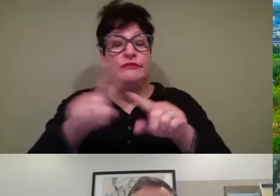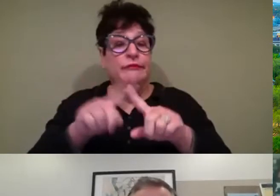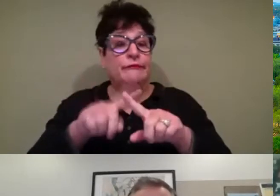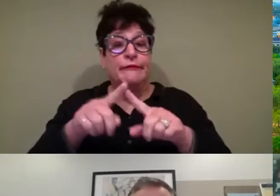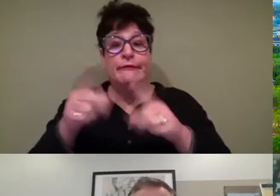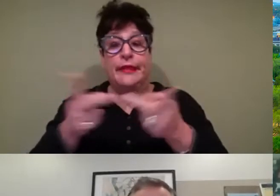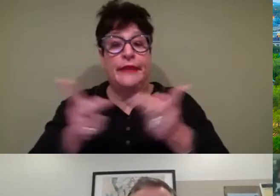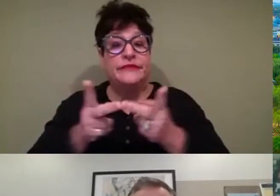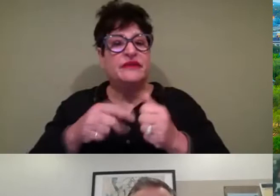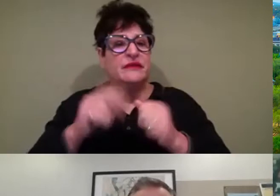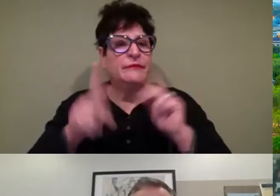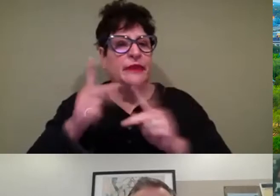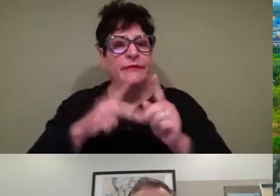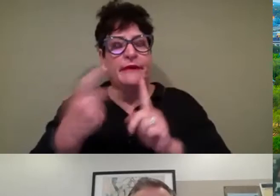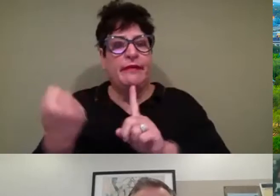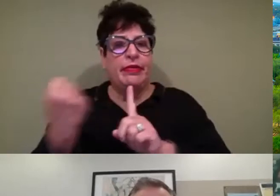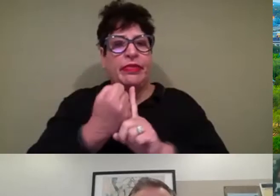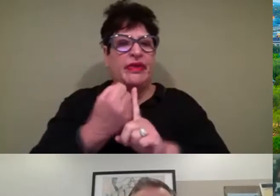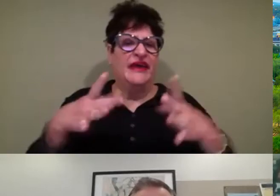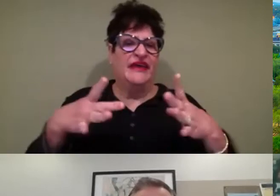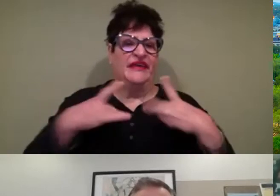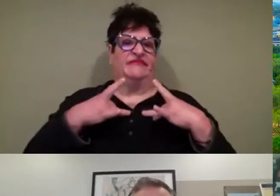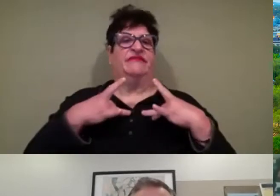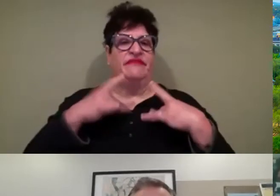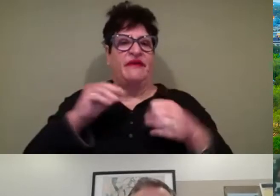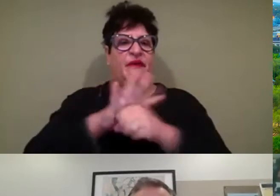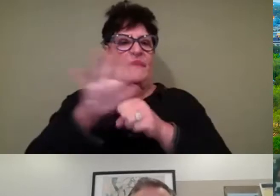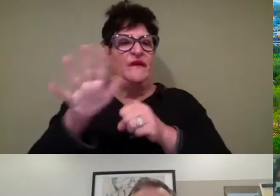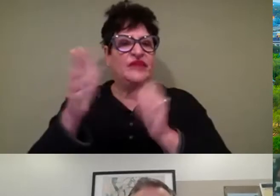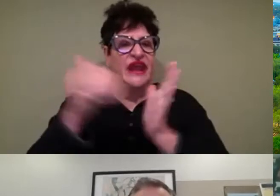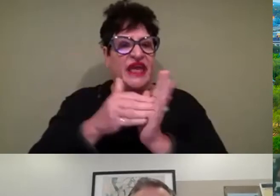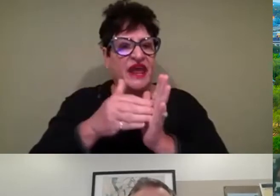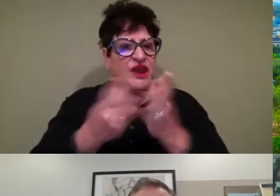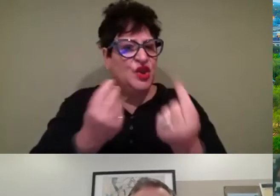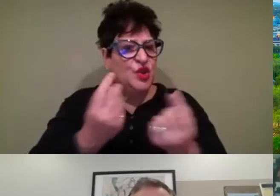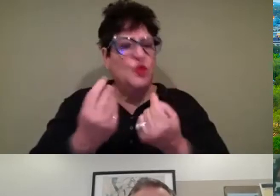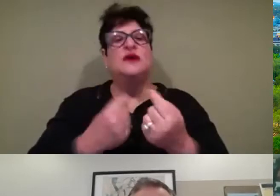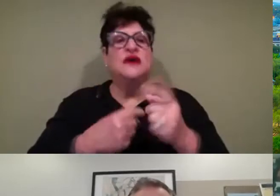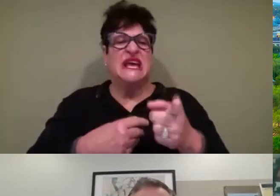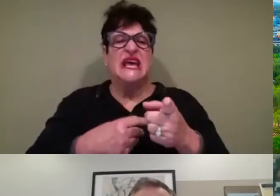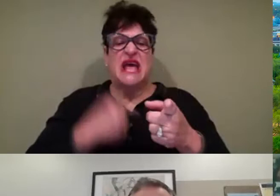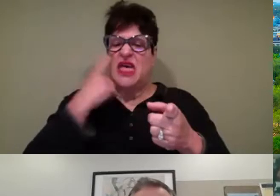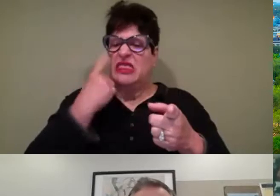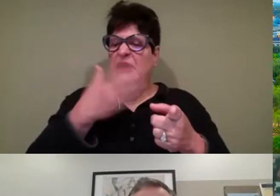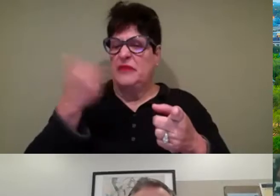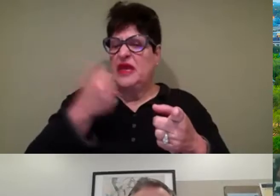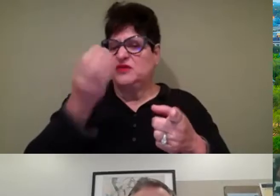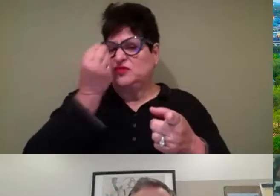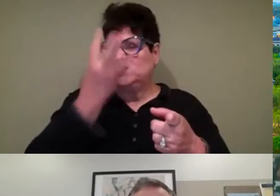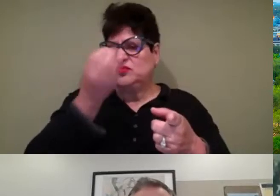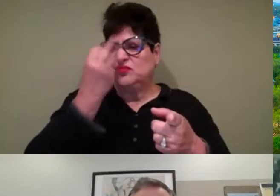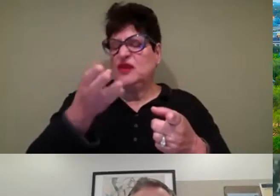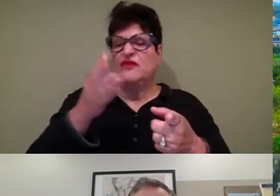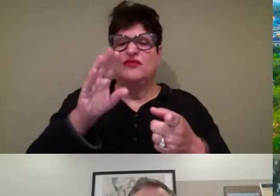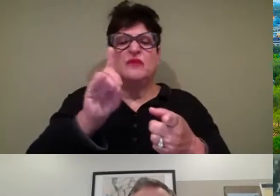if people are getting sick again, and what's the I think that it's probably best for us to get you a specific update from Dr. Dalal